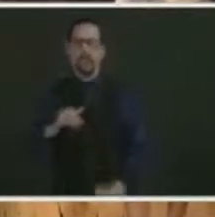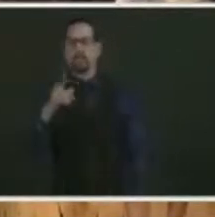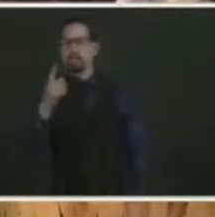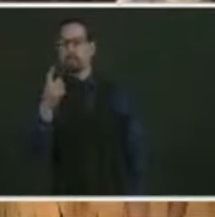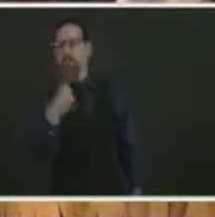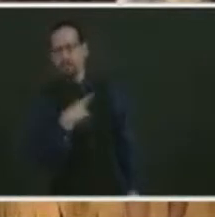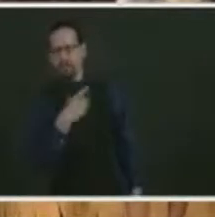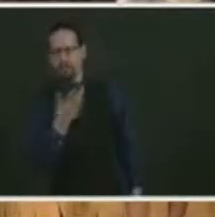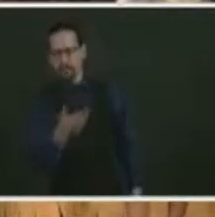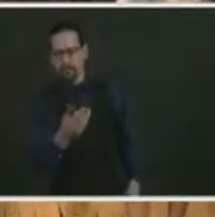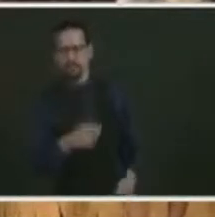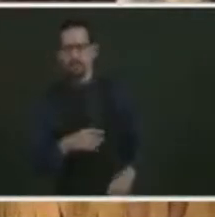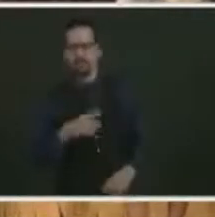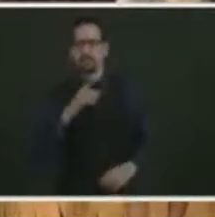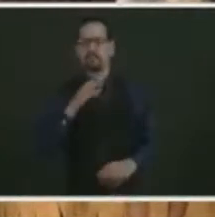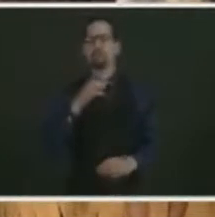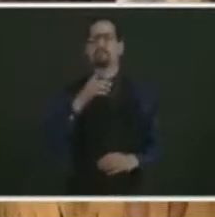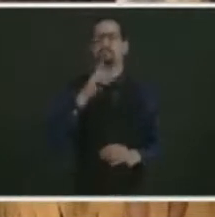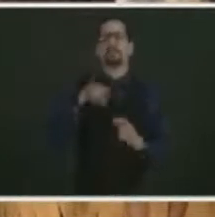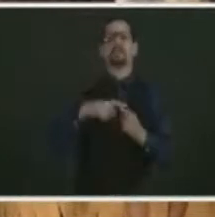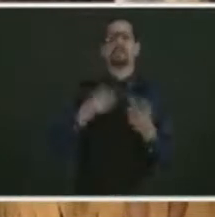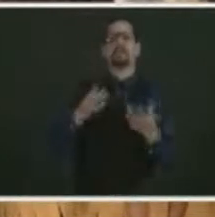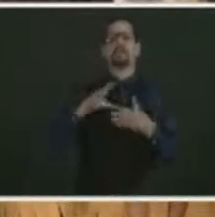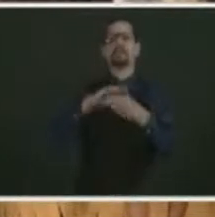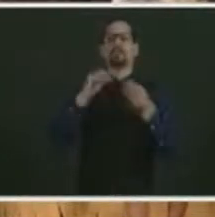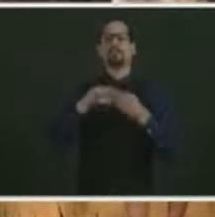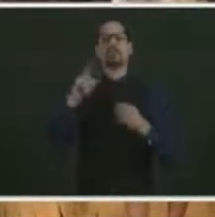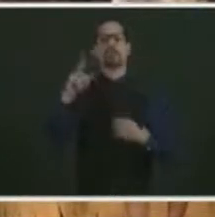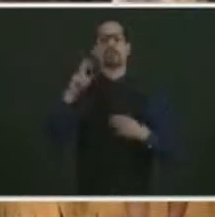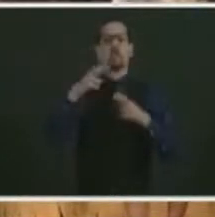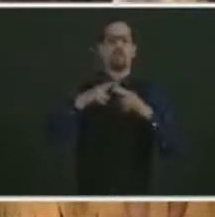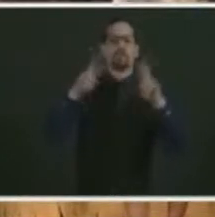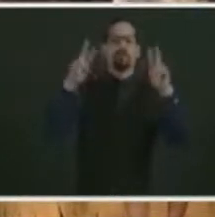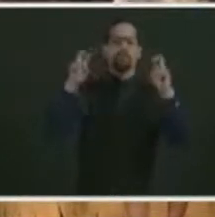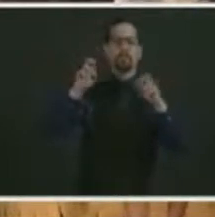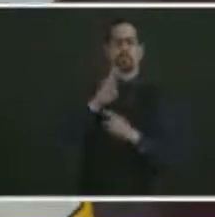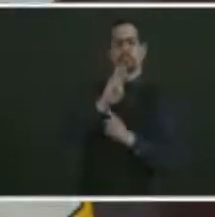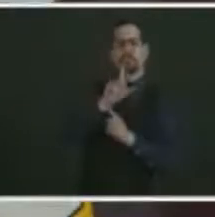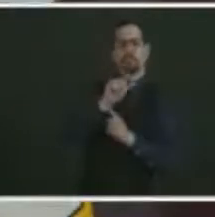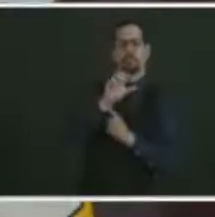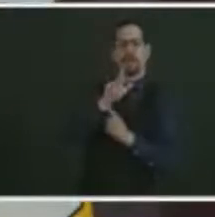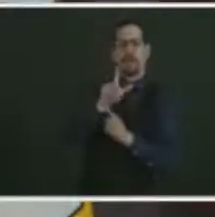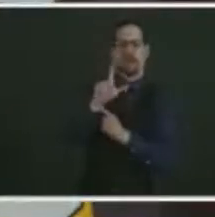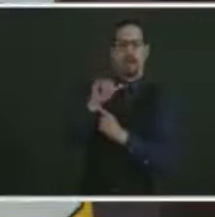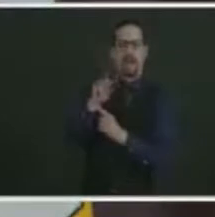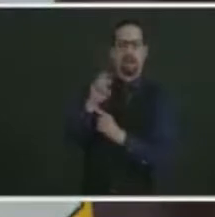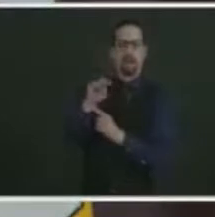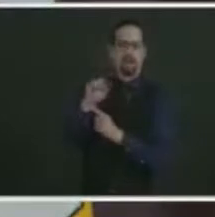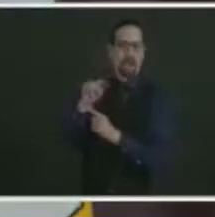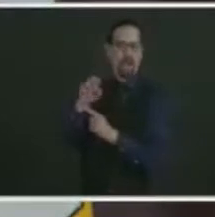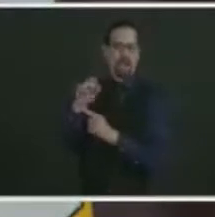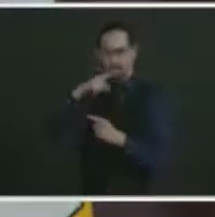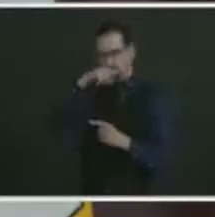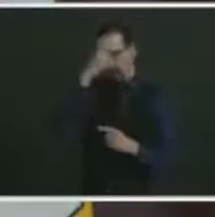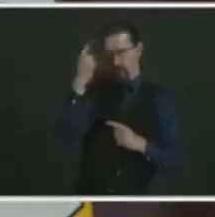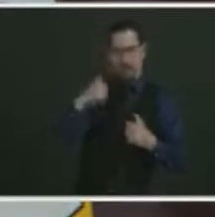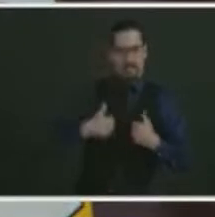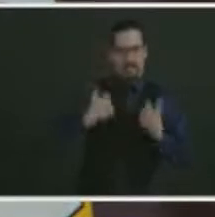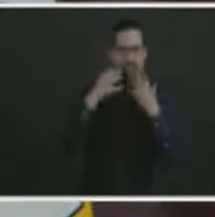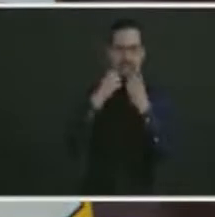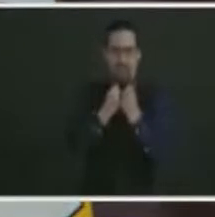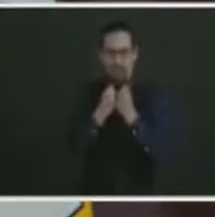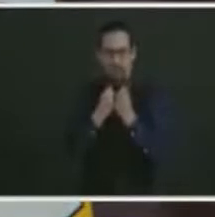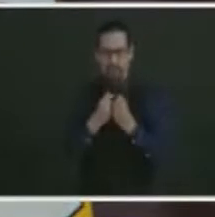Matter. Have you considered attending the rally? I haven't thought about it. I certainly support the effort, and I